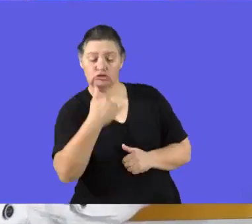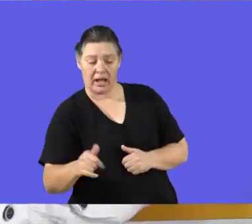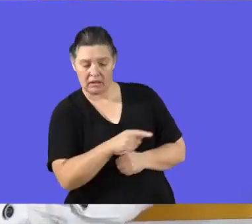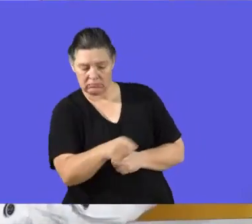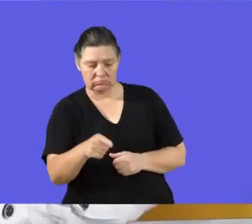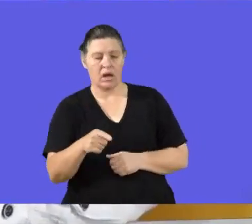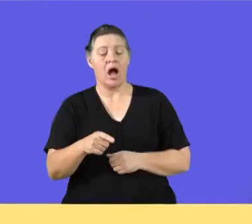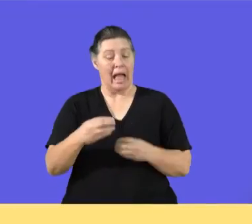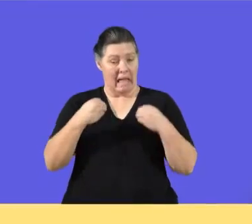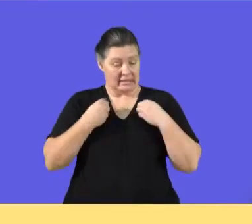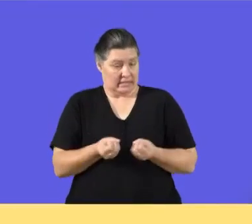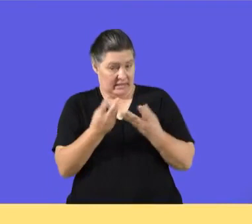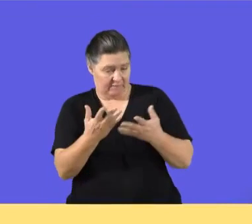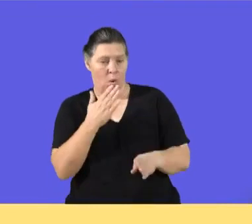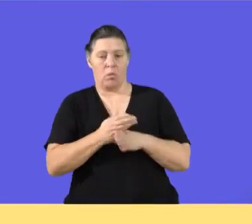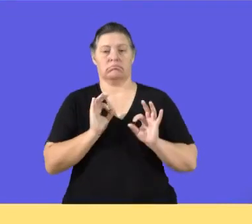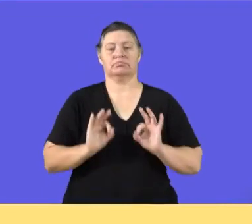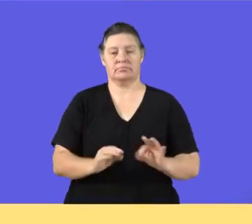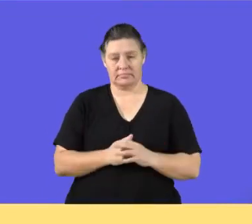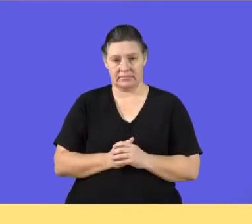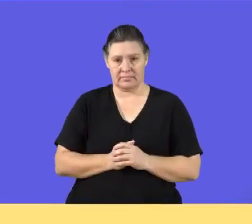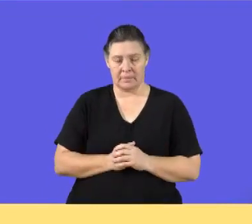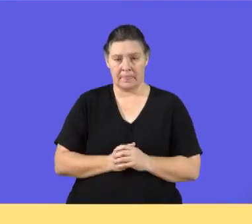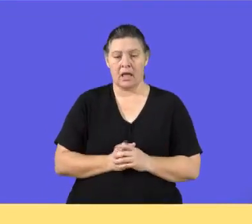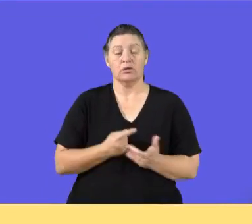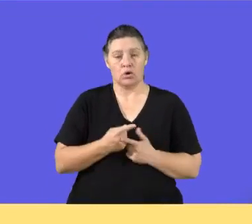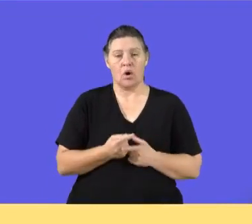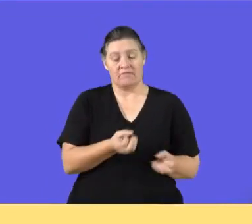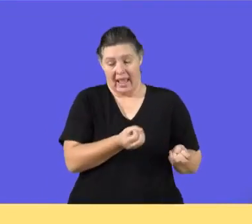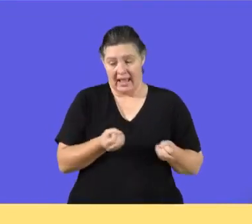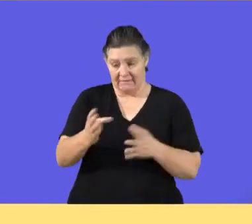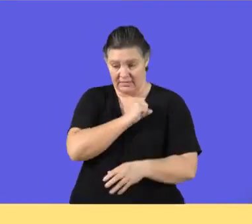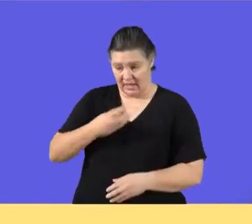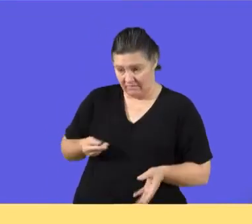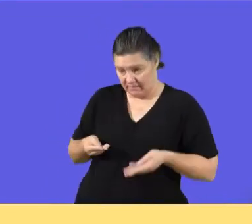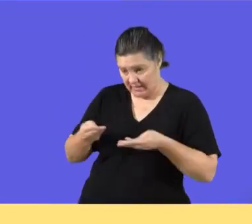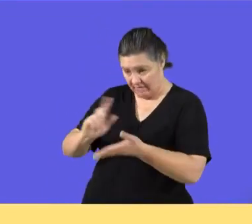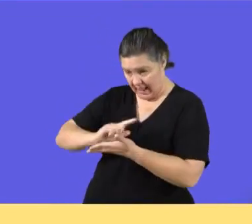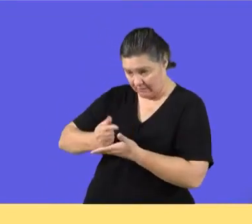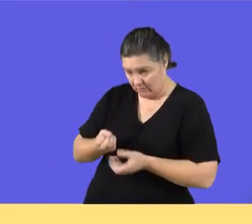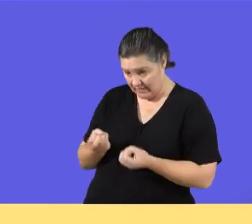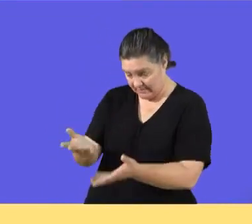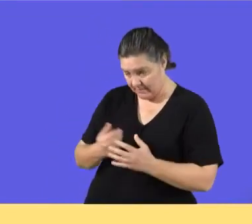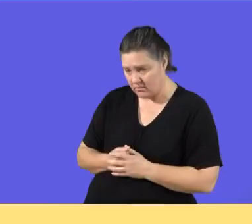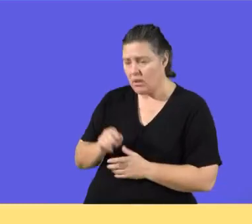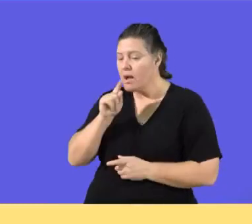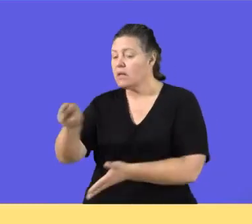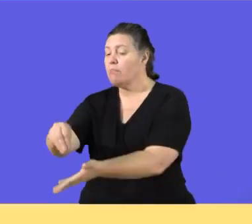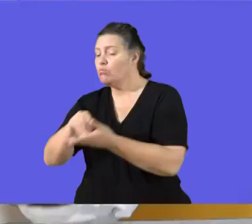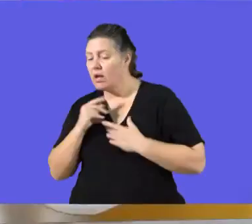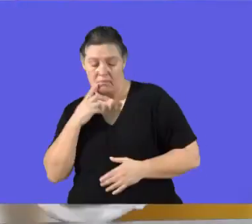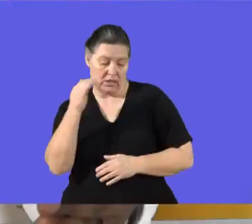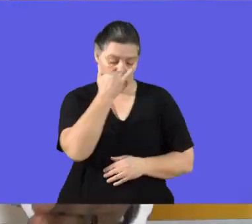asset. Regular checks to ensure that the assets are working properly. So, if we have given an asset to a particular